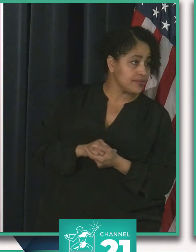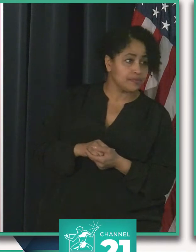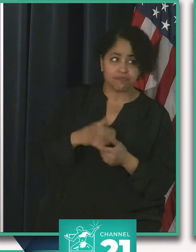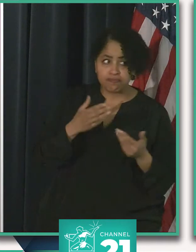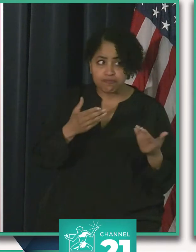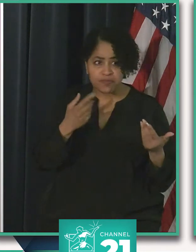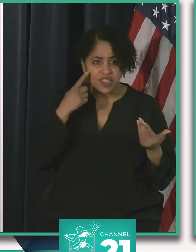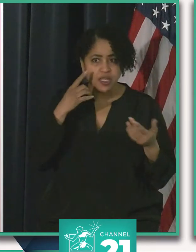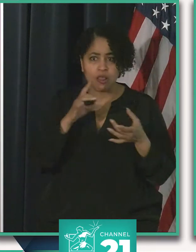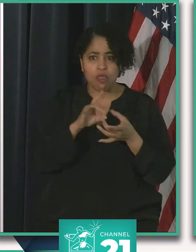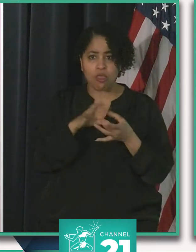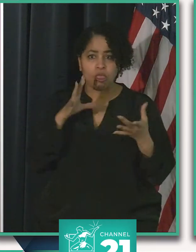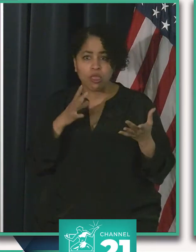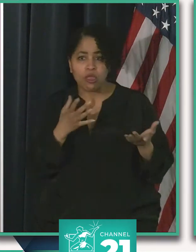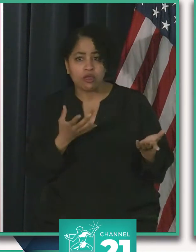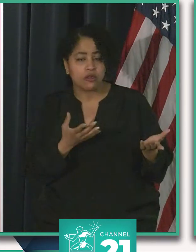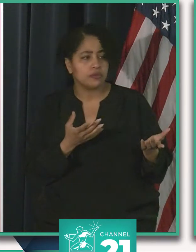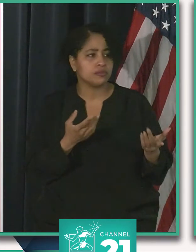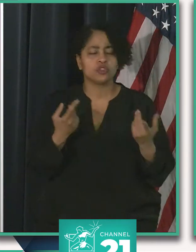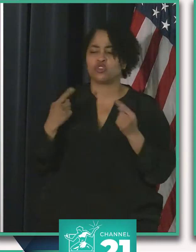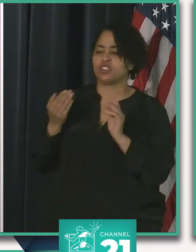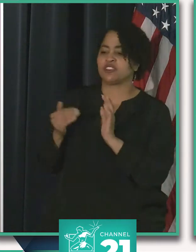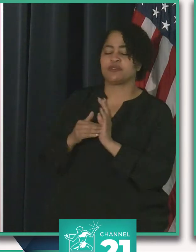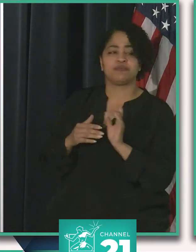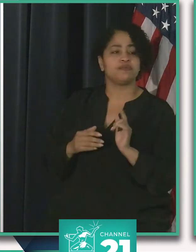Sorry, I think we broke up here.